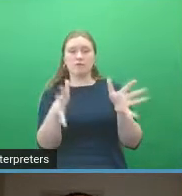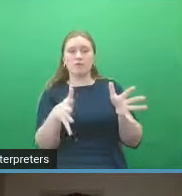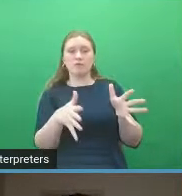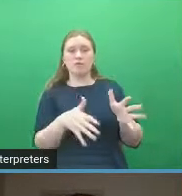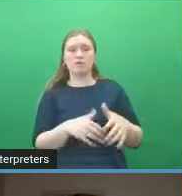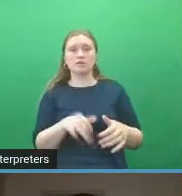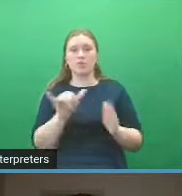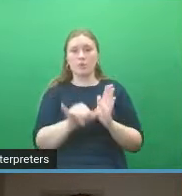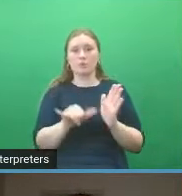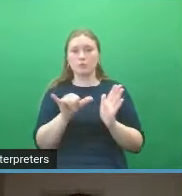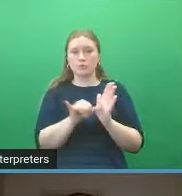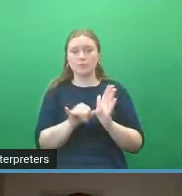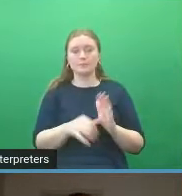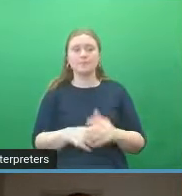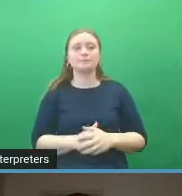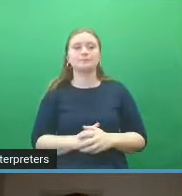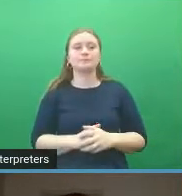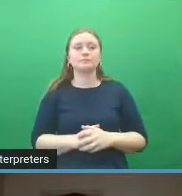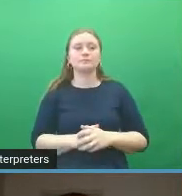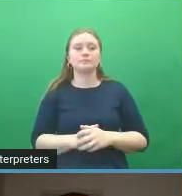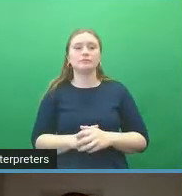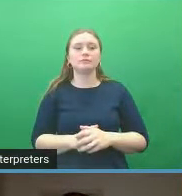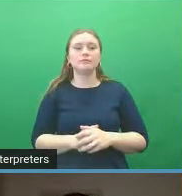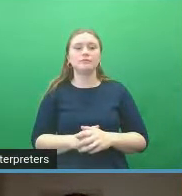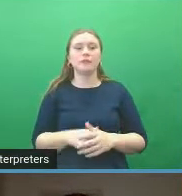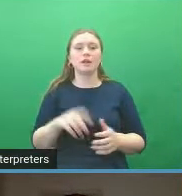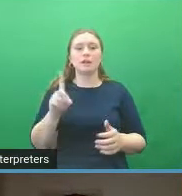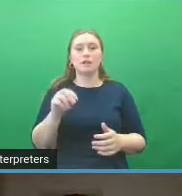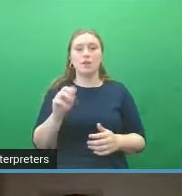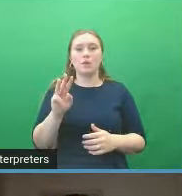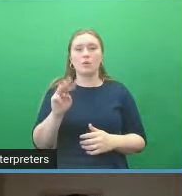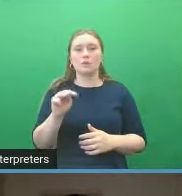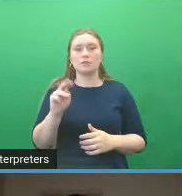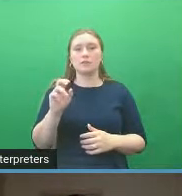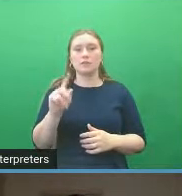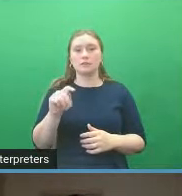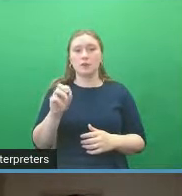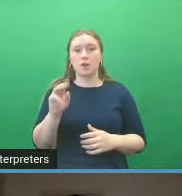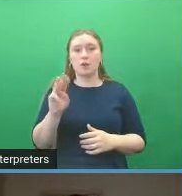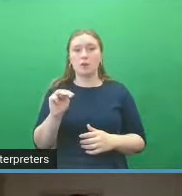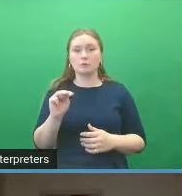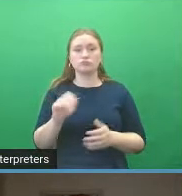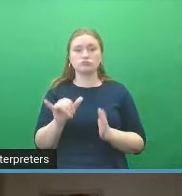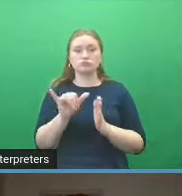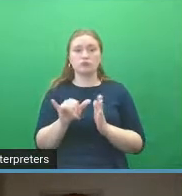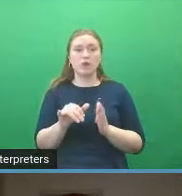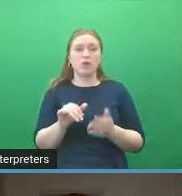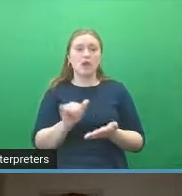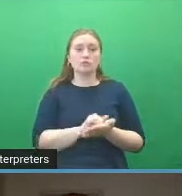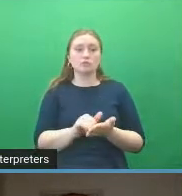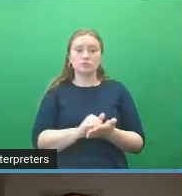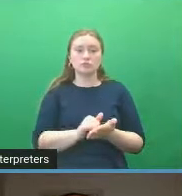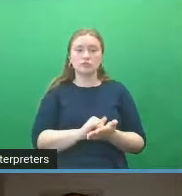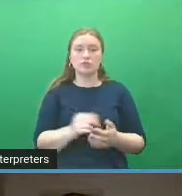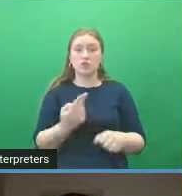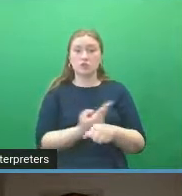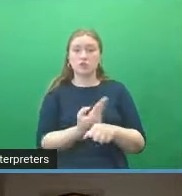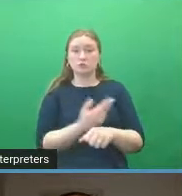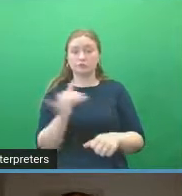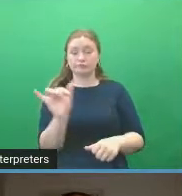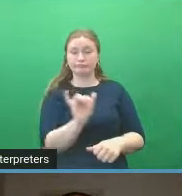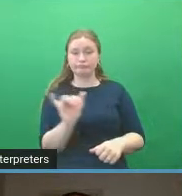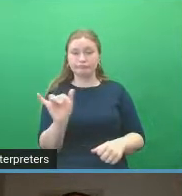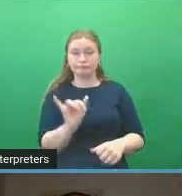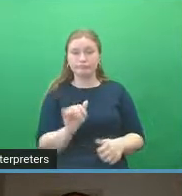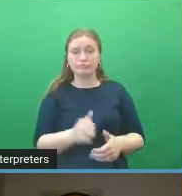The Everson Museum of Art in downtown Syracuse is a major central New York museum focusing on American art that has amassed a large catalog